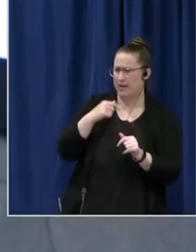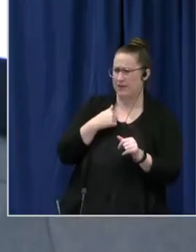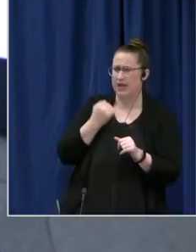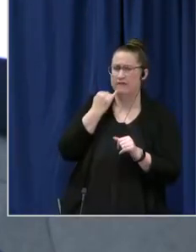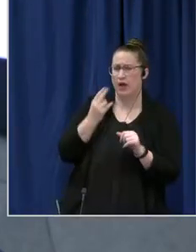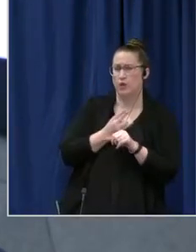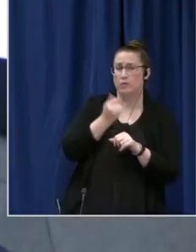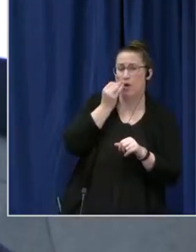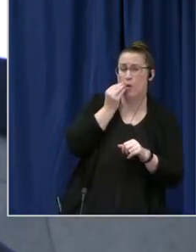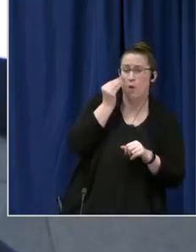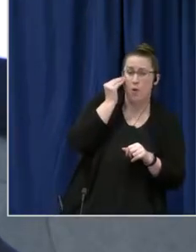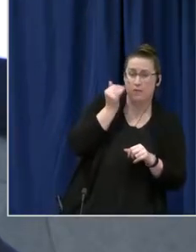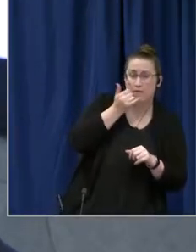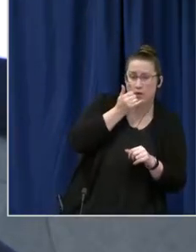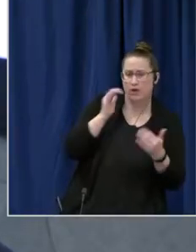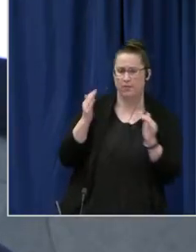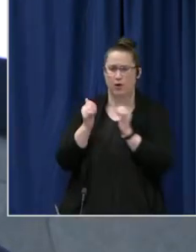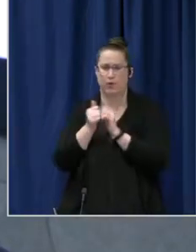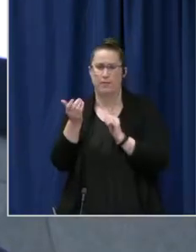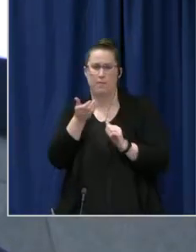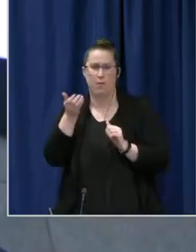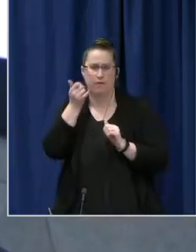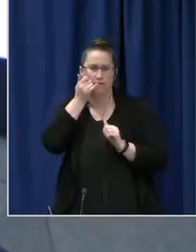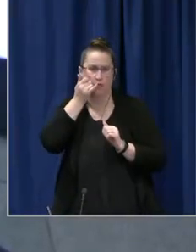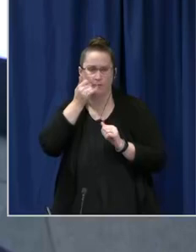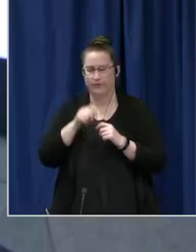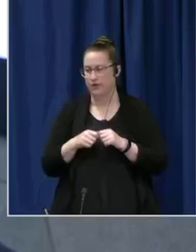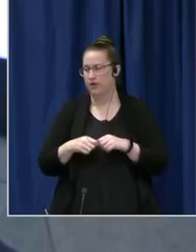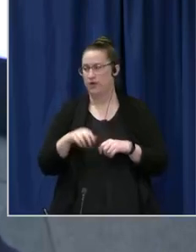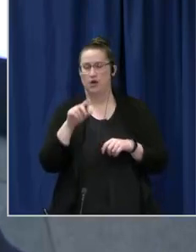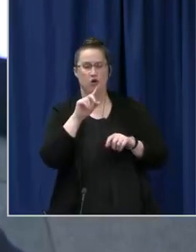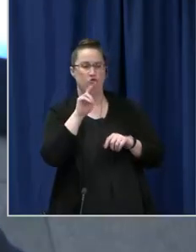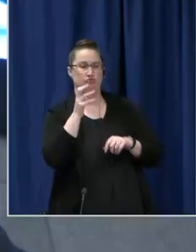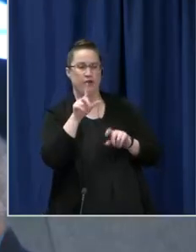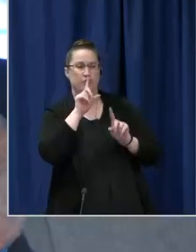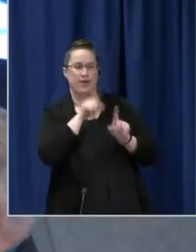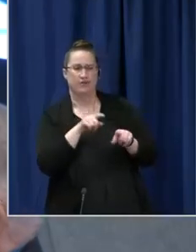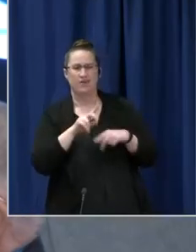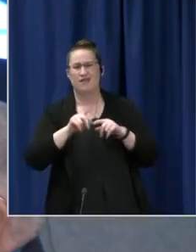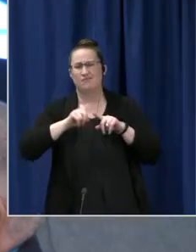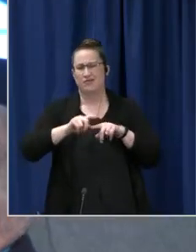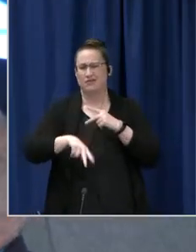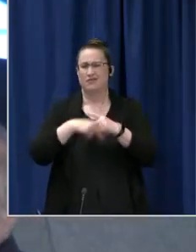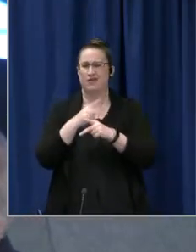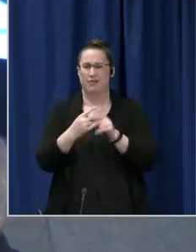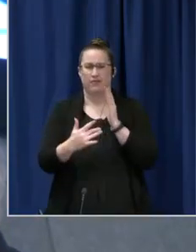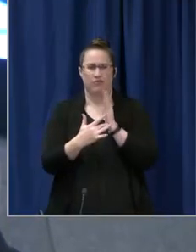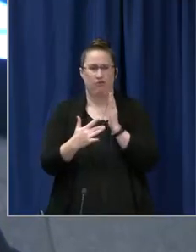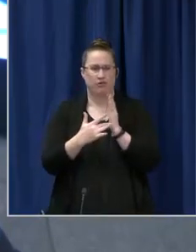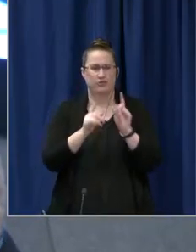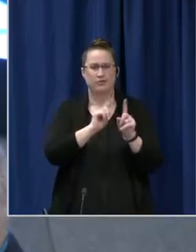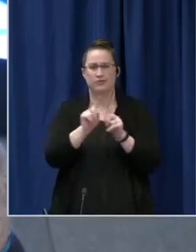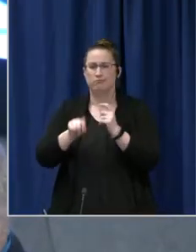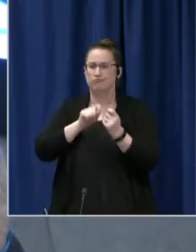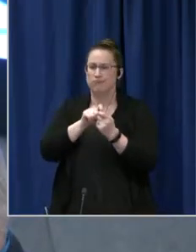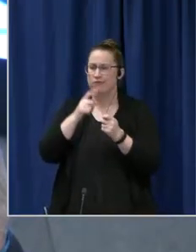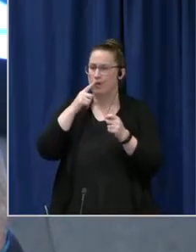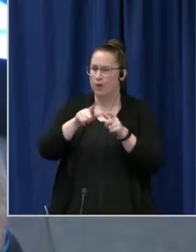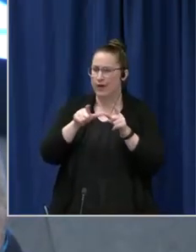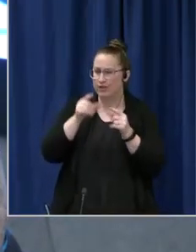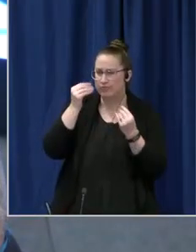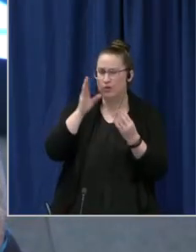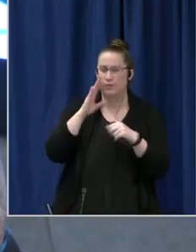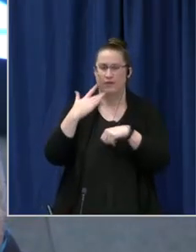my home phone or my mobile phone? So it does depend on the type of technology used to make the call. Different specificity of location information will